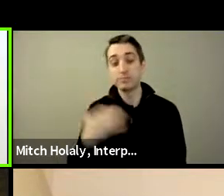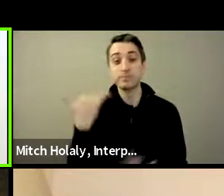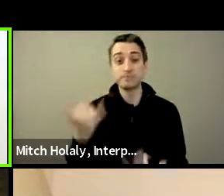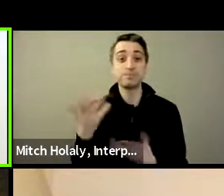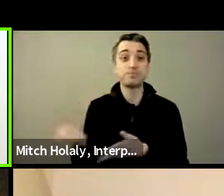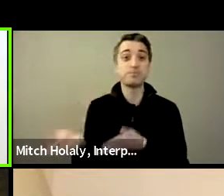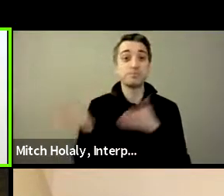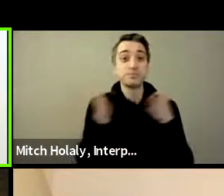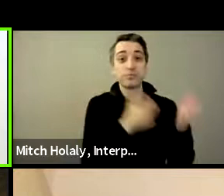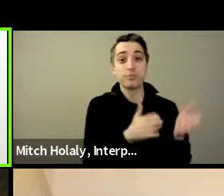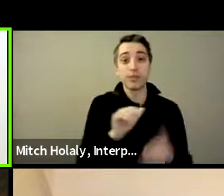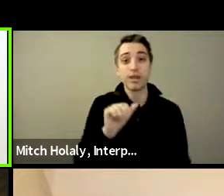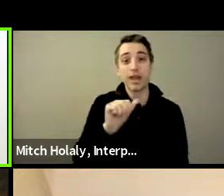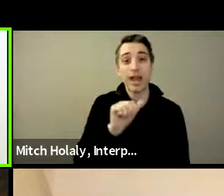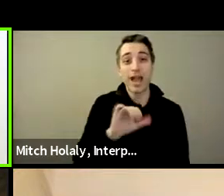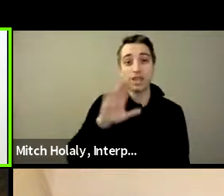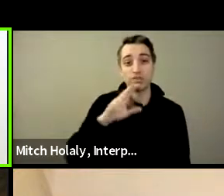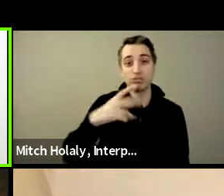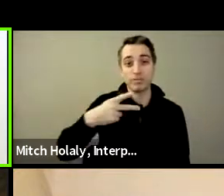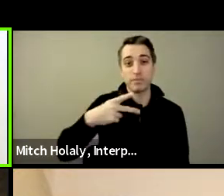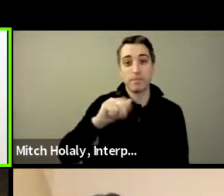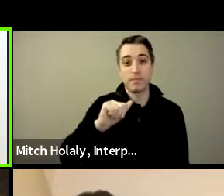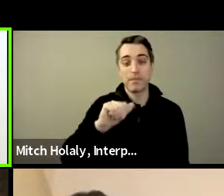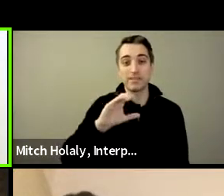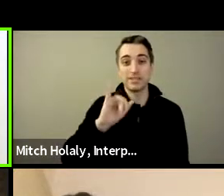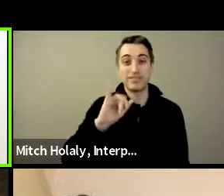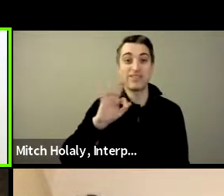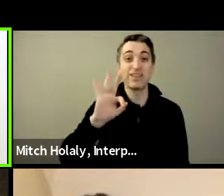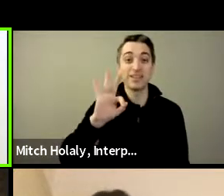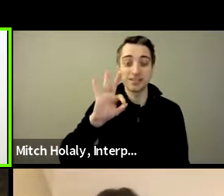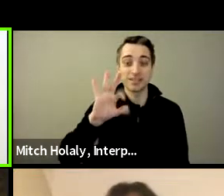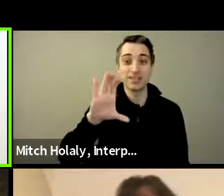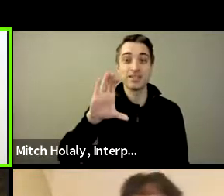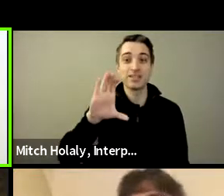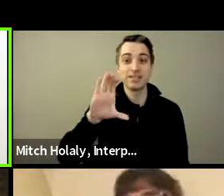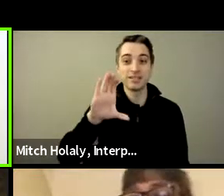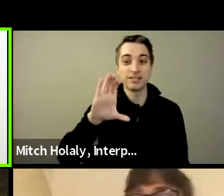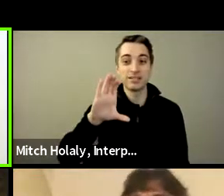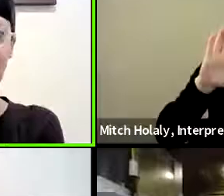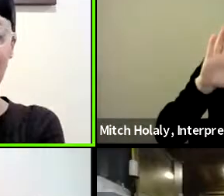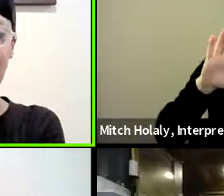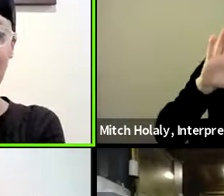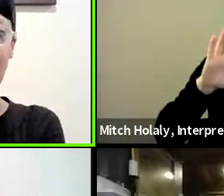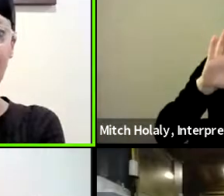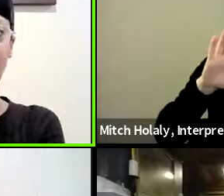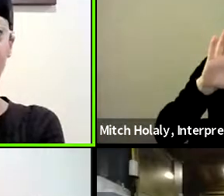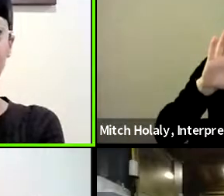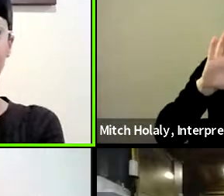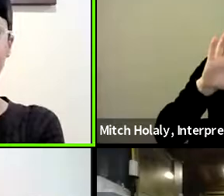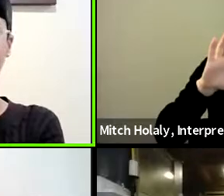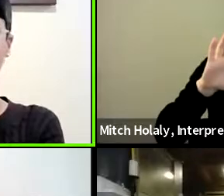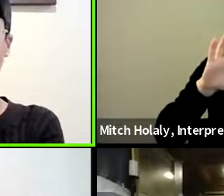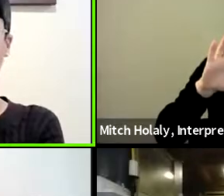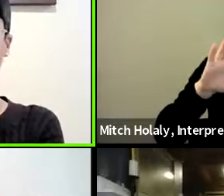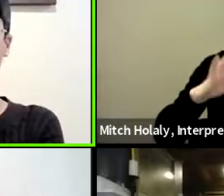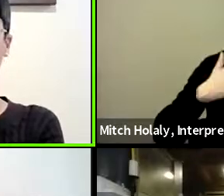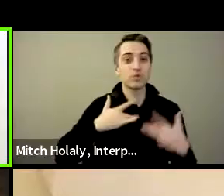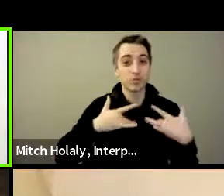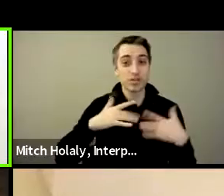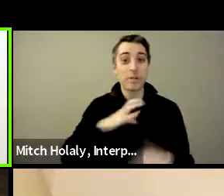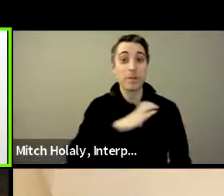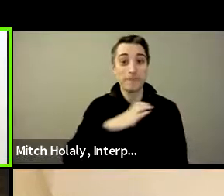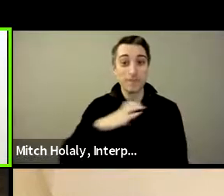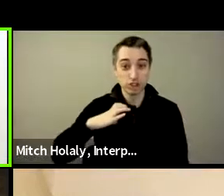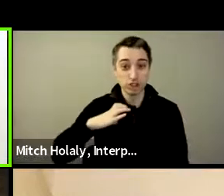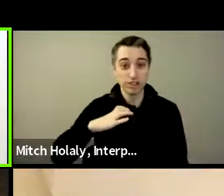Pacific American Affairs Commission. The chair is Aisha Ghazi, and I believe she's also going